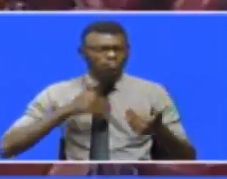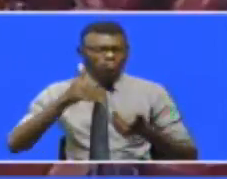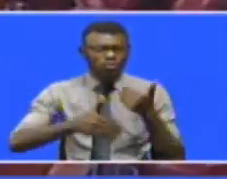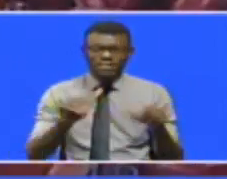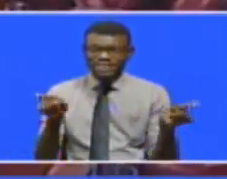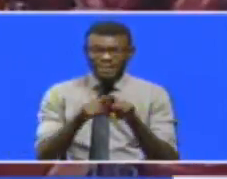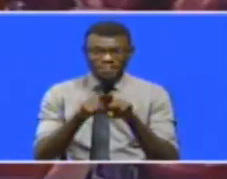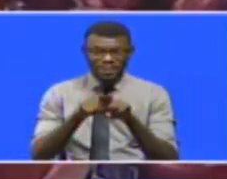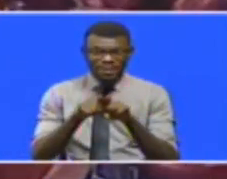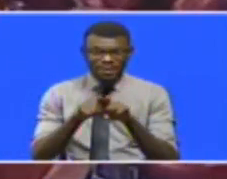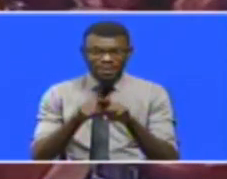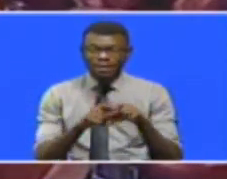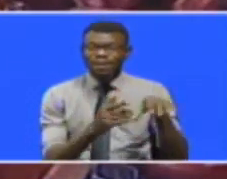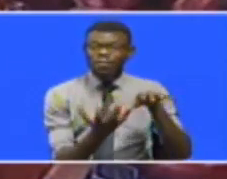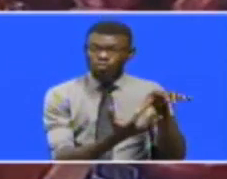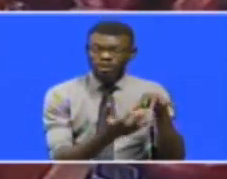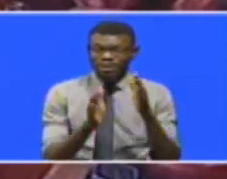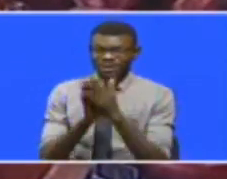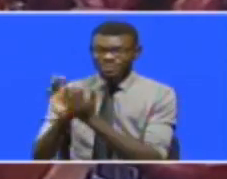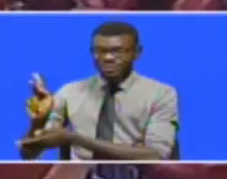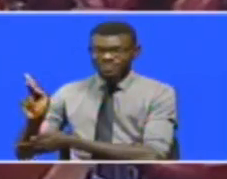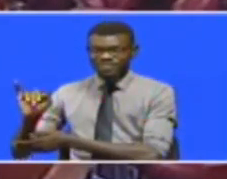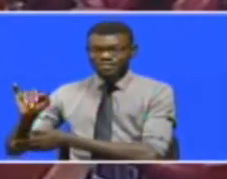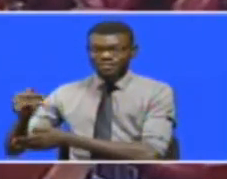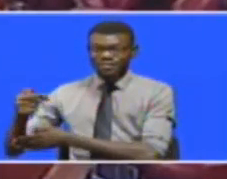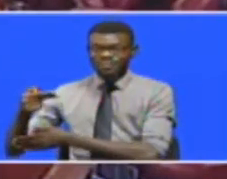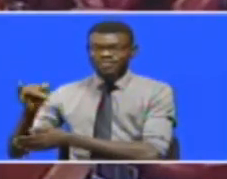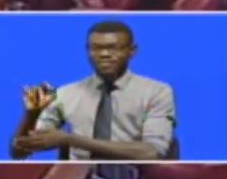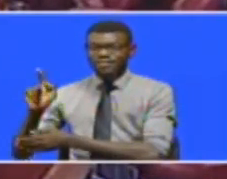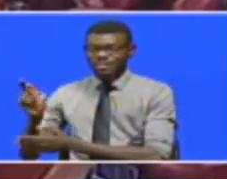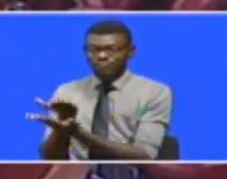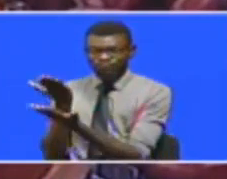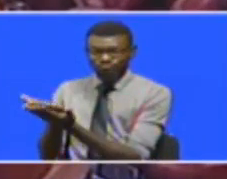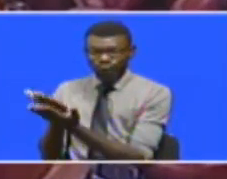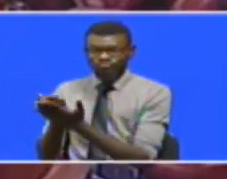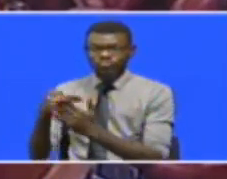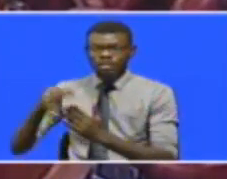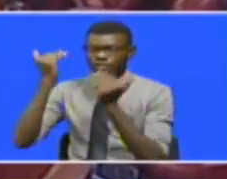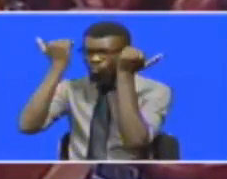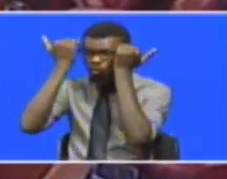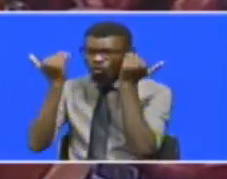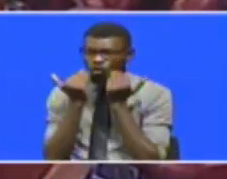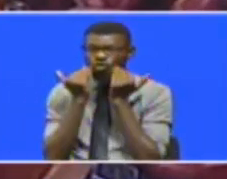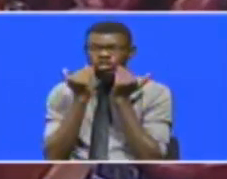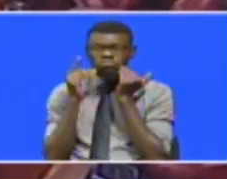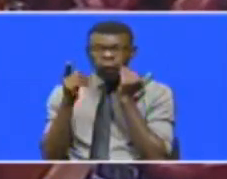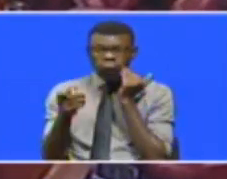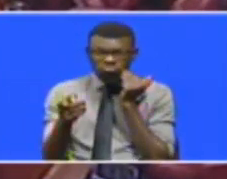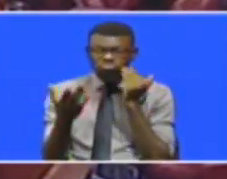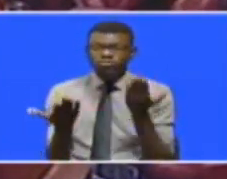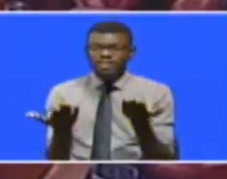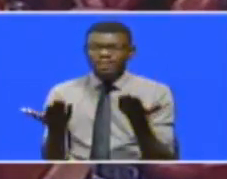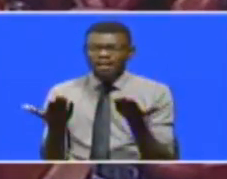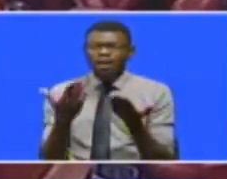Speaker. Kipchumba Murkomen and Susan Kihika have also petitioned the High Court's Constitutional and Judicial Review Division against